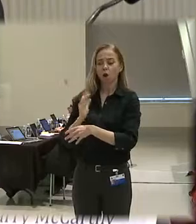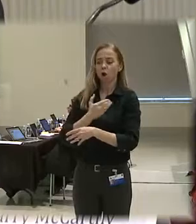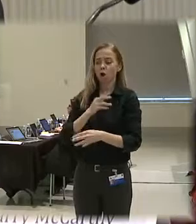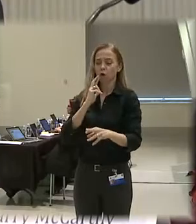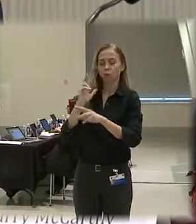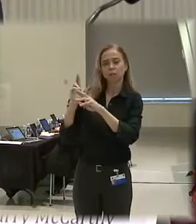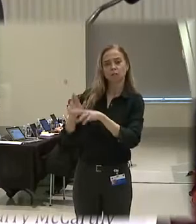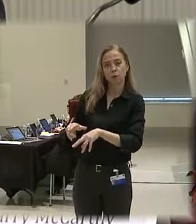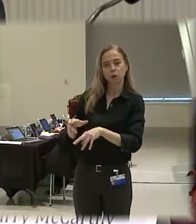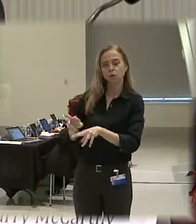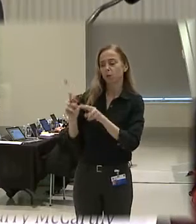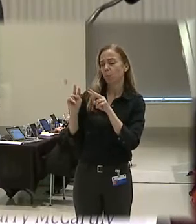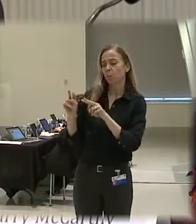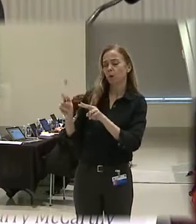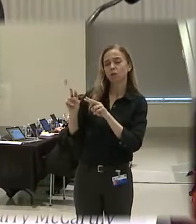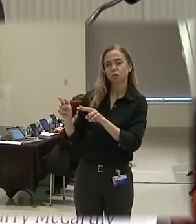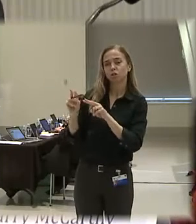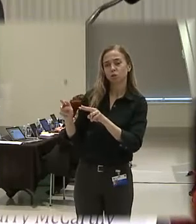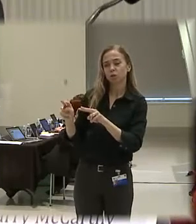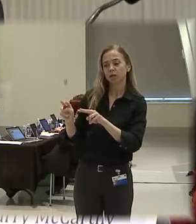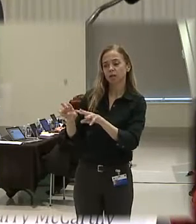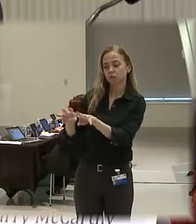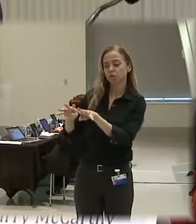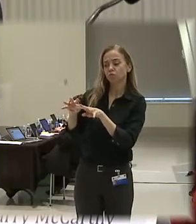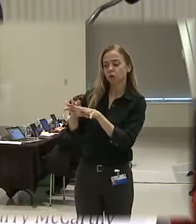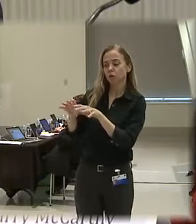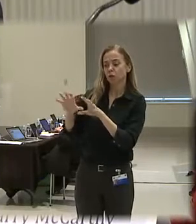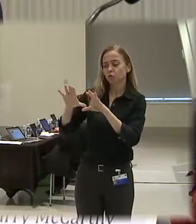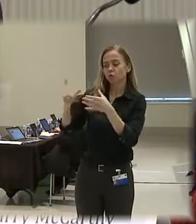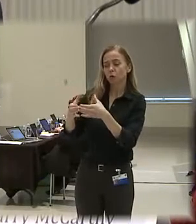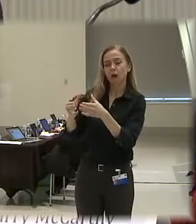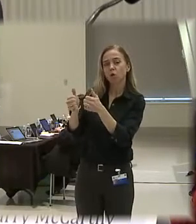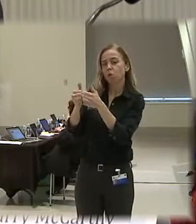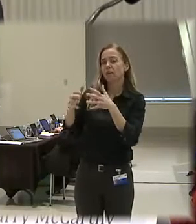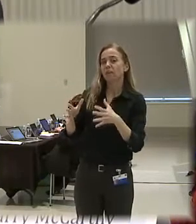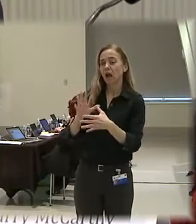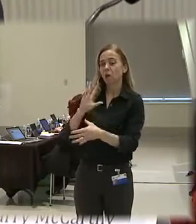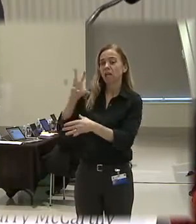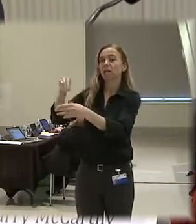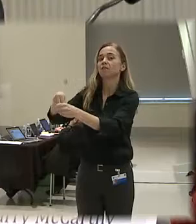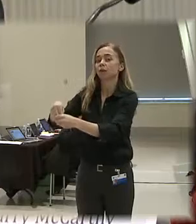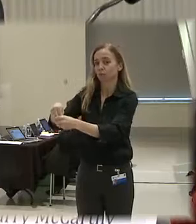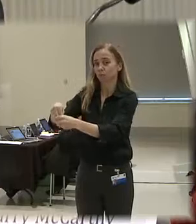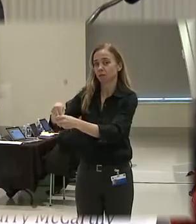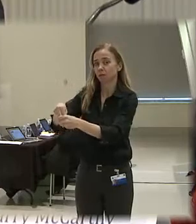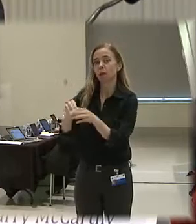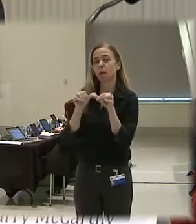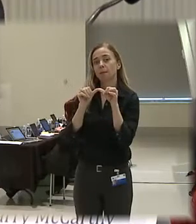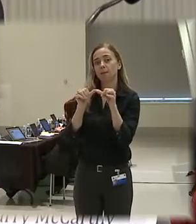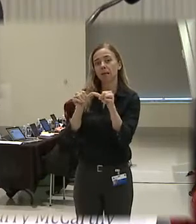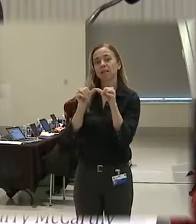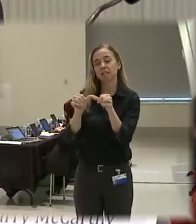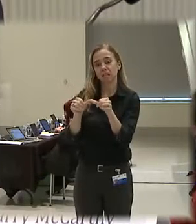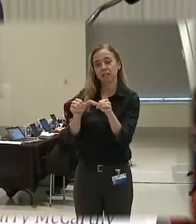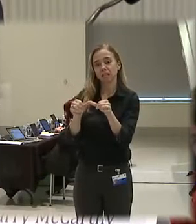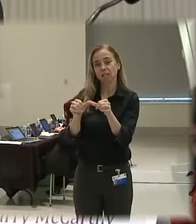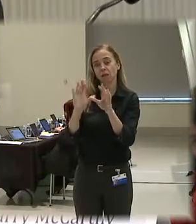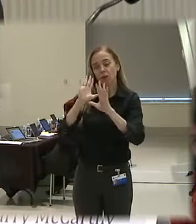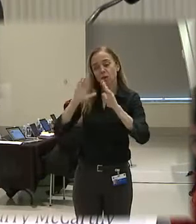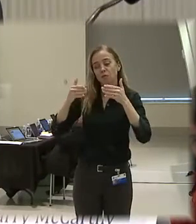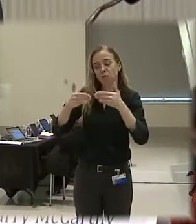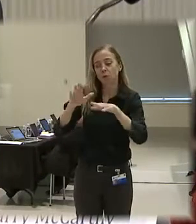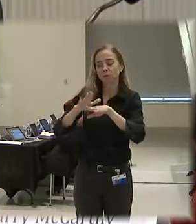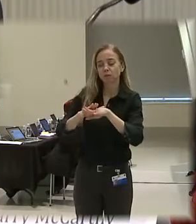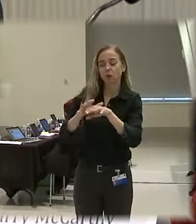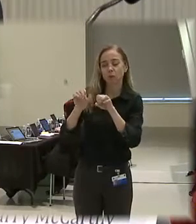action, monitor and assess that crowd behavior without interfering with the activity, maintain neutrality and focus on